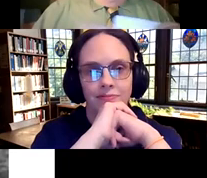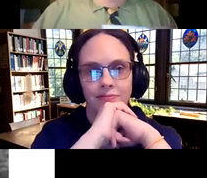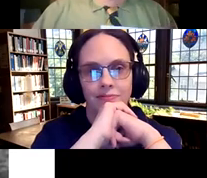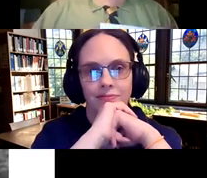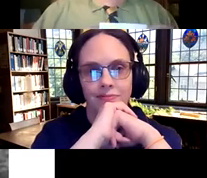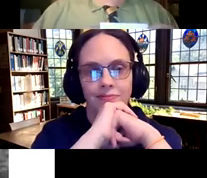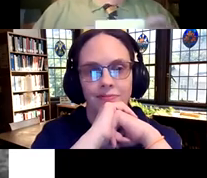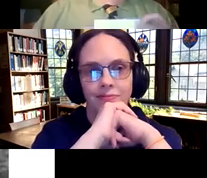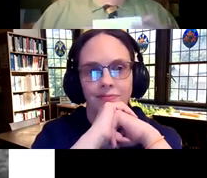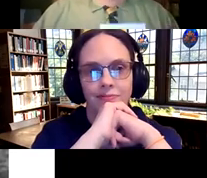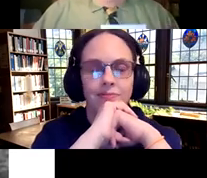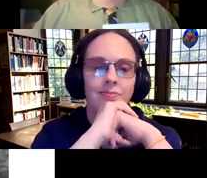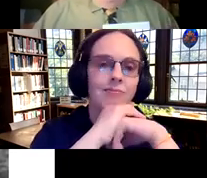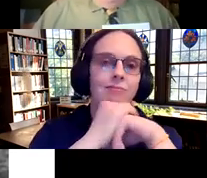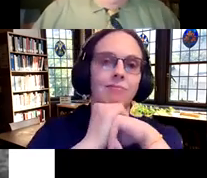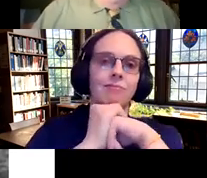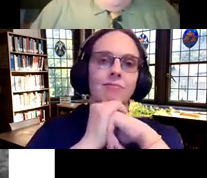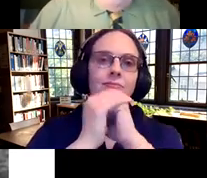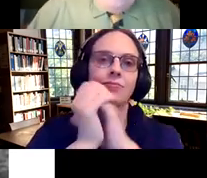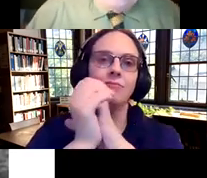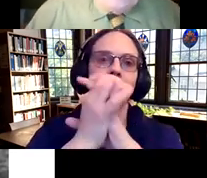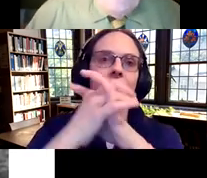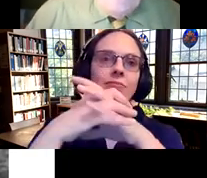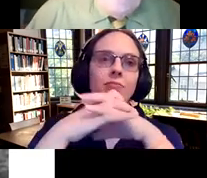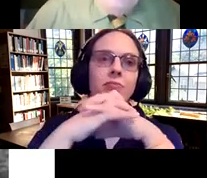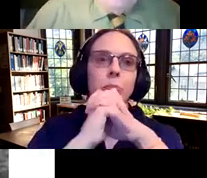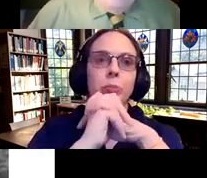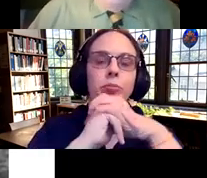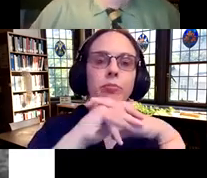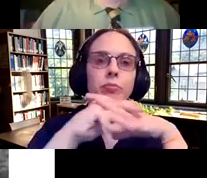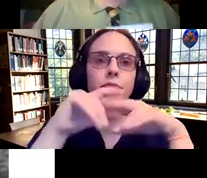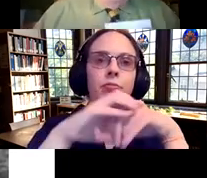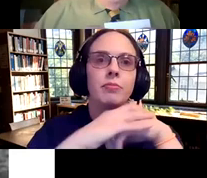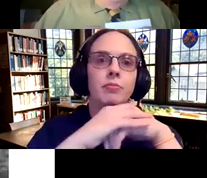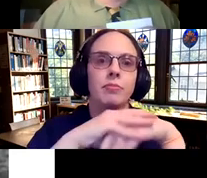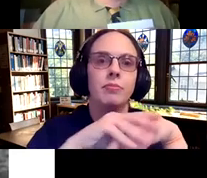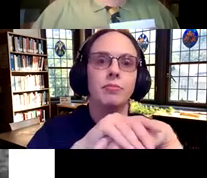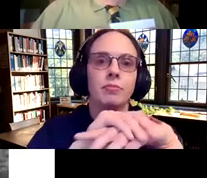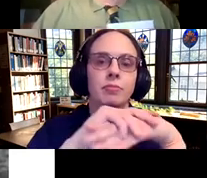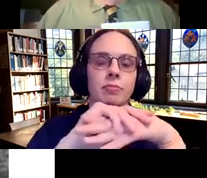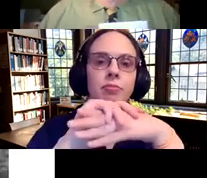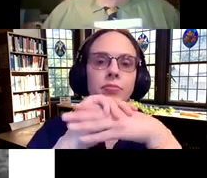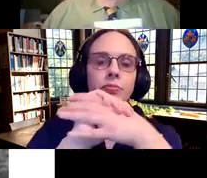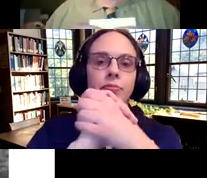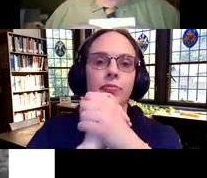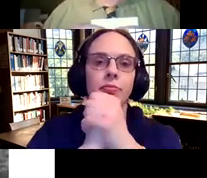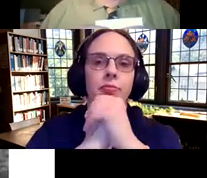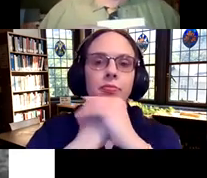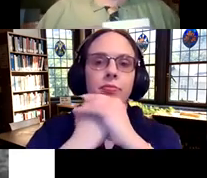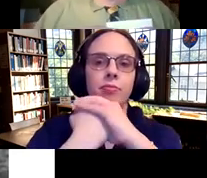Brockport had a camp in the Adirondacks, Camp Totem, designed